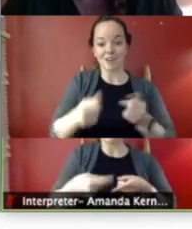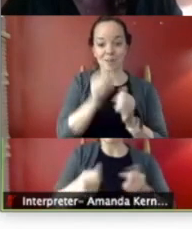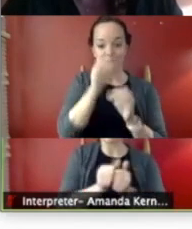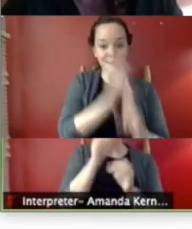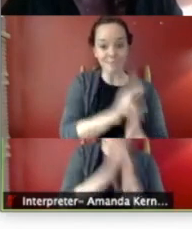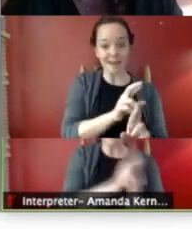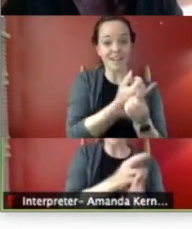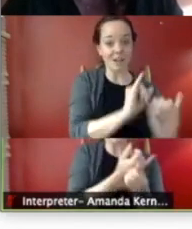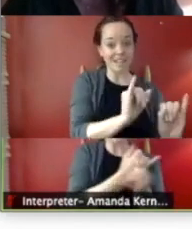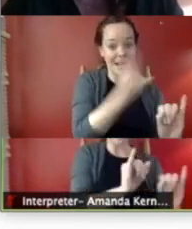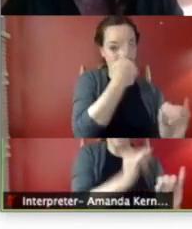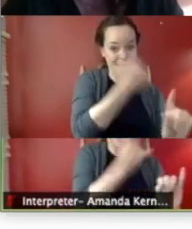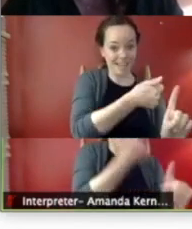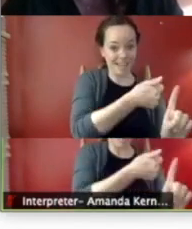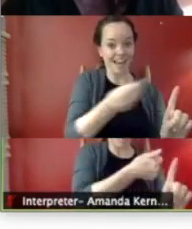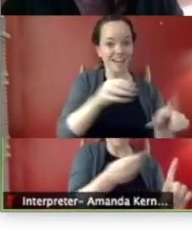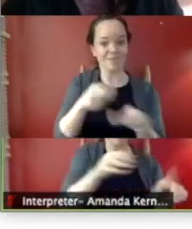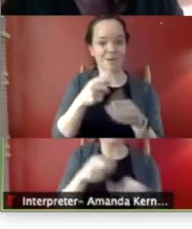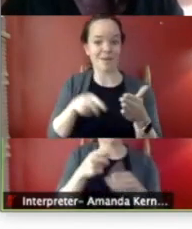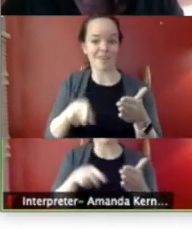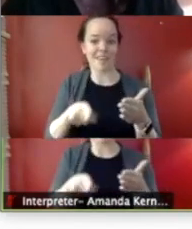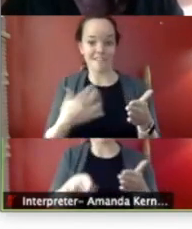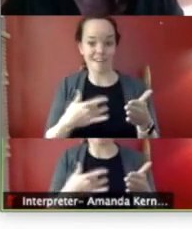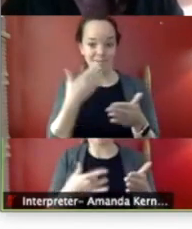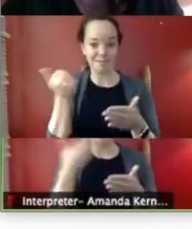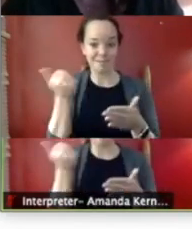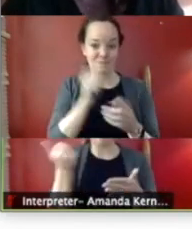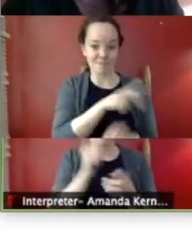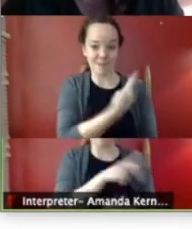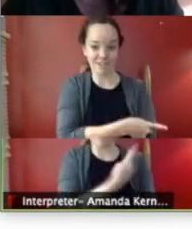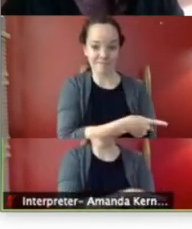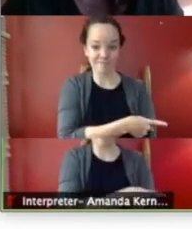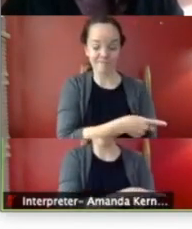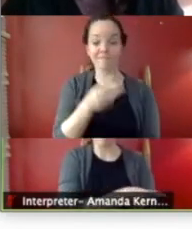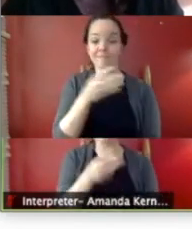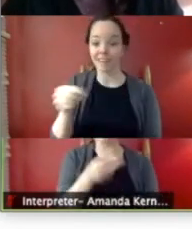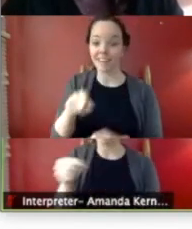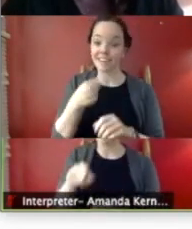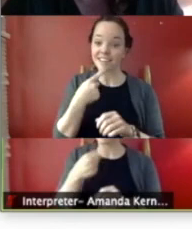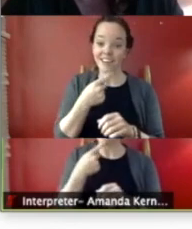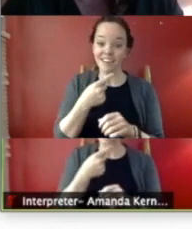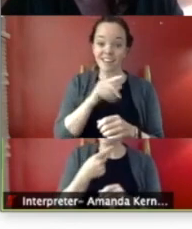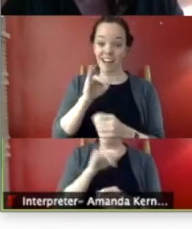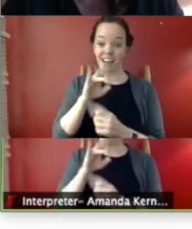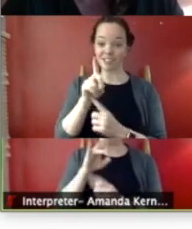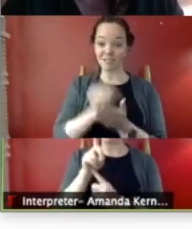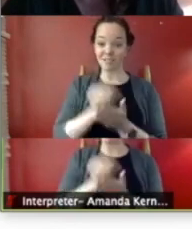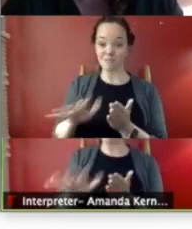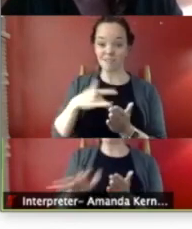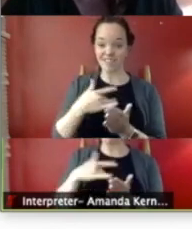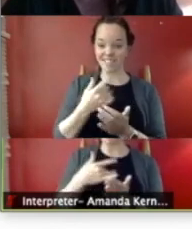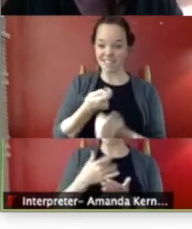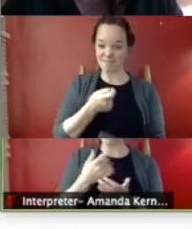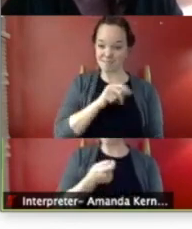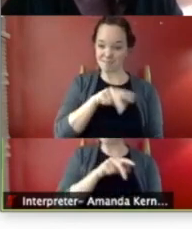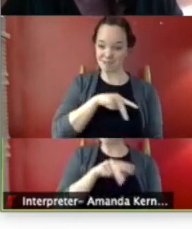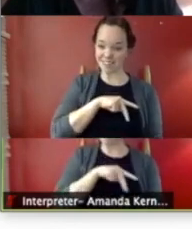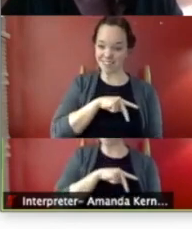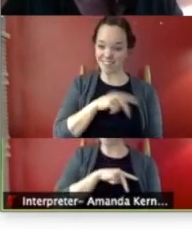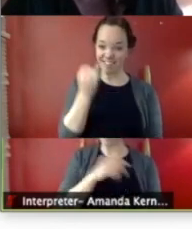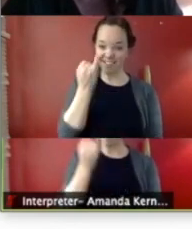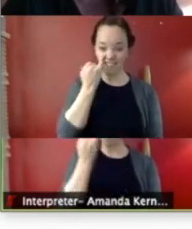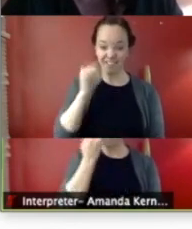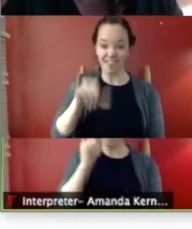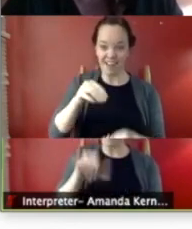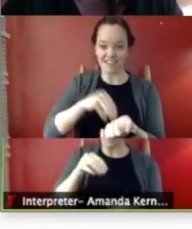what they thought was best for the patient. They also reported that IUD removal felt personal to them, especially if they had provided it in the first